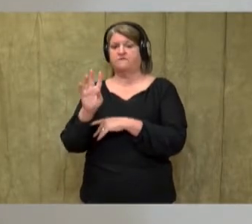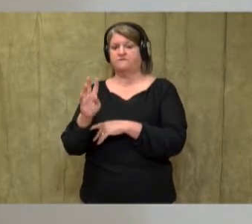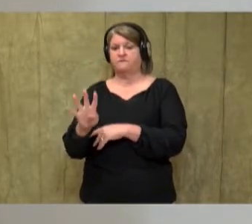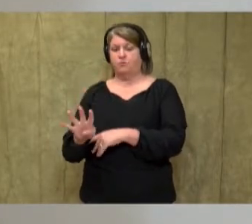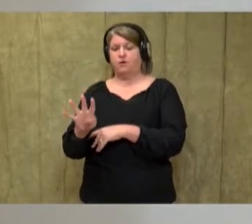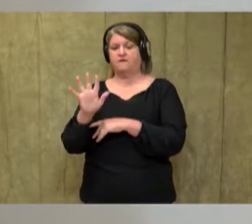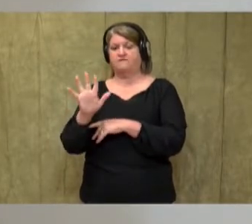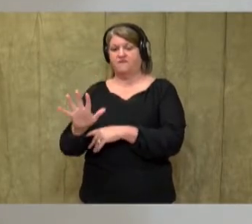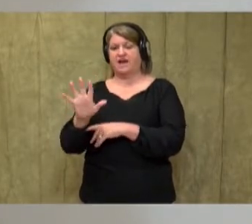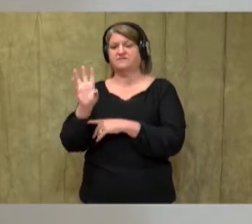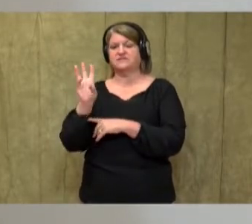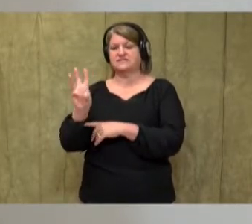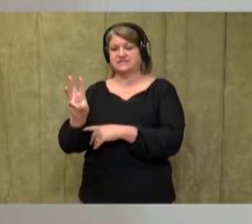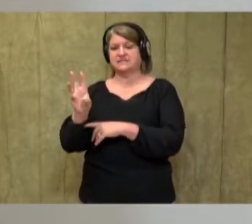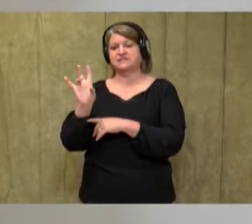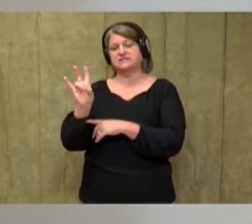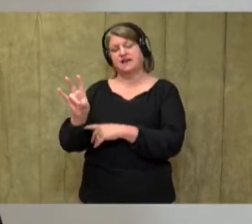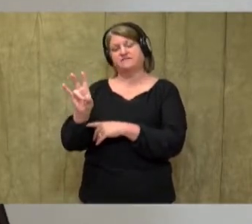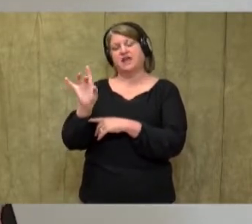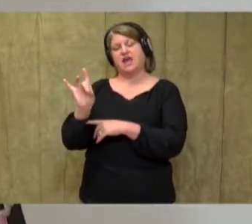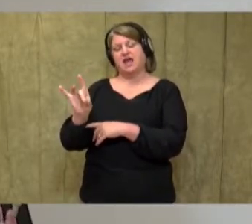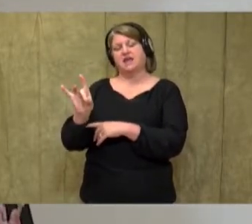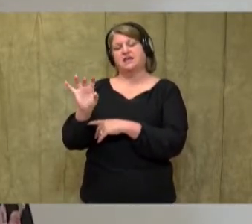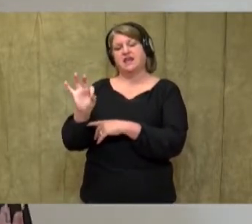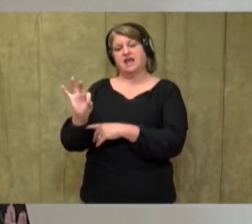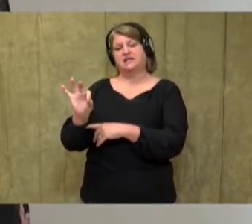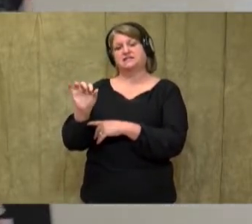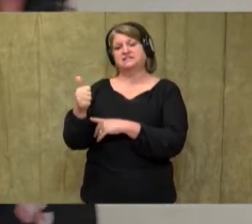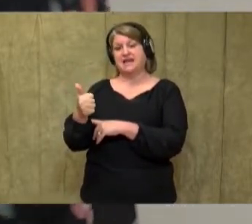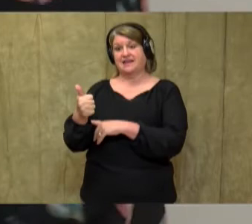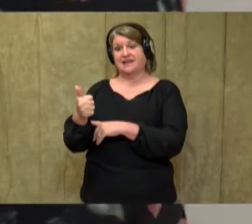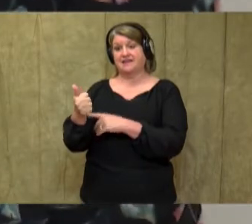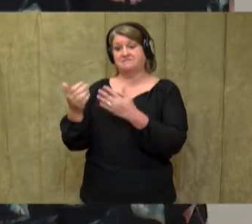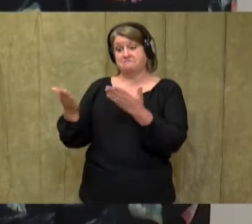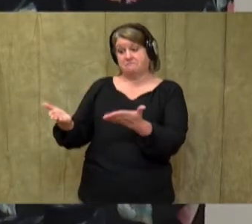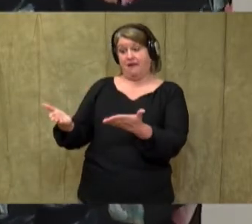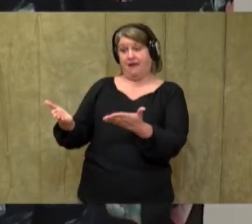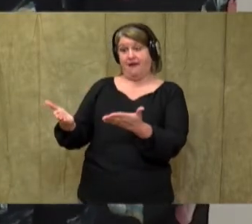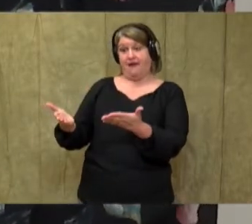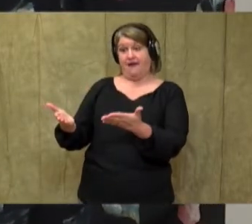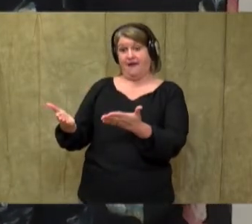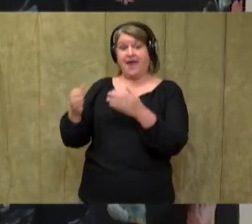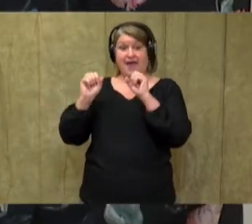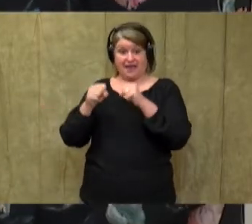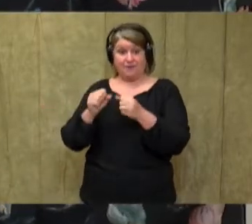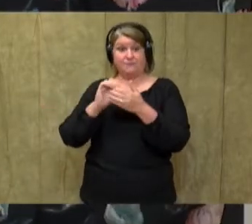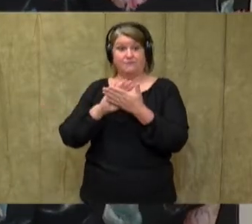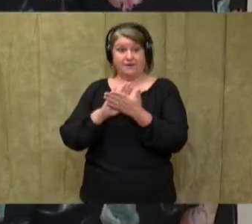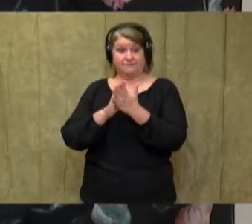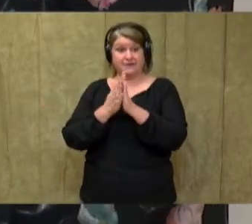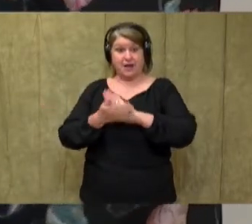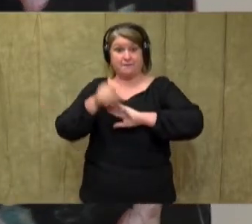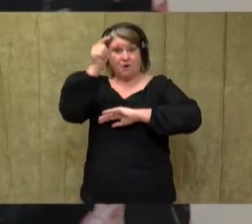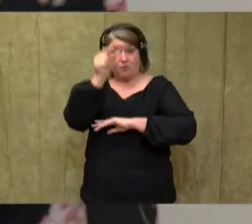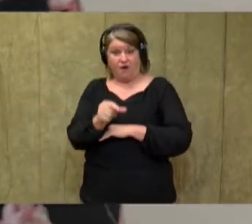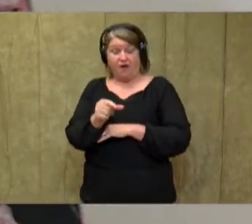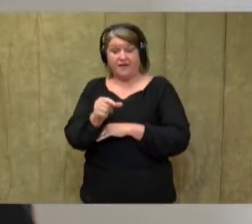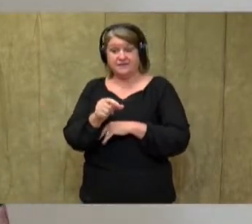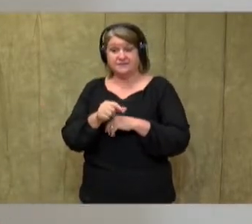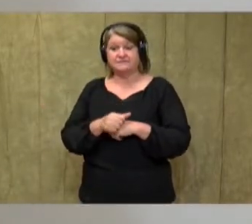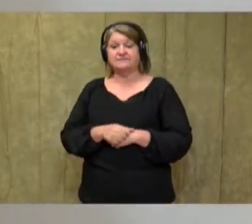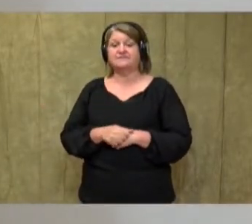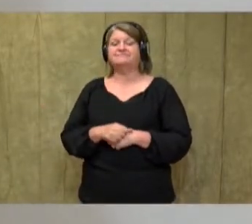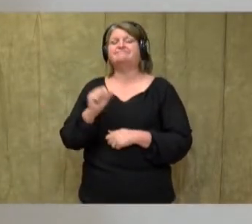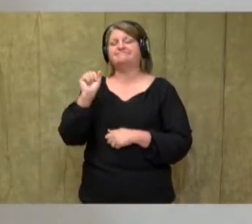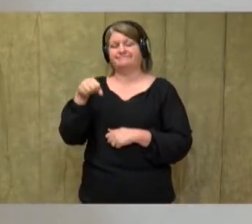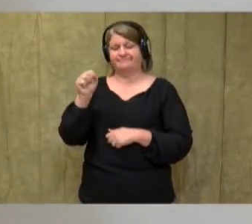4, 5, 6, 7, 8, 9, 10. Can we make a rod out of that?